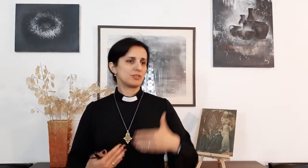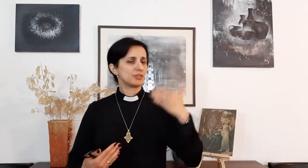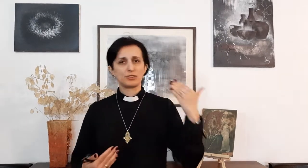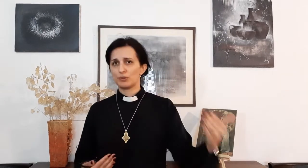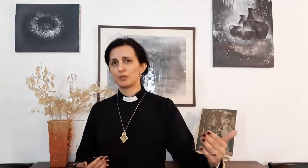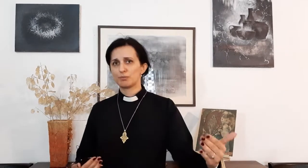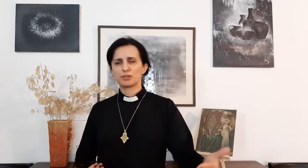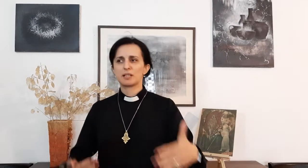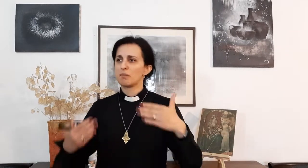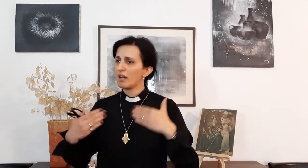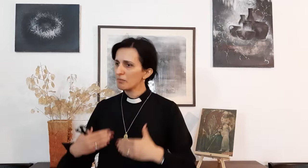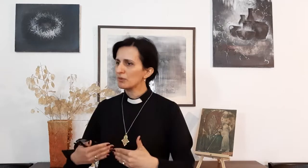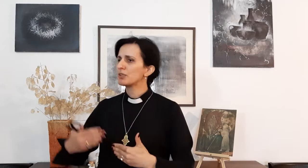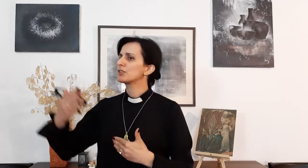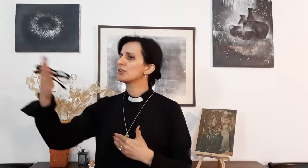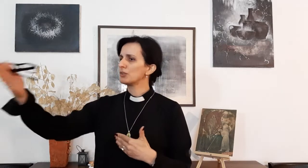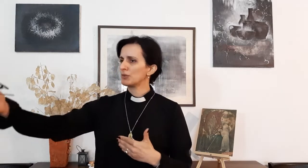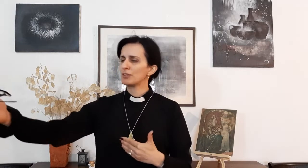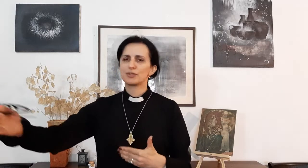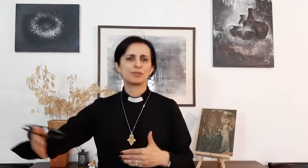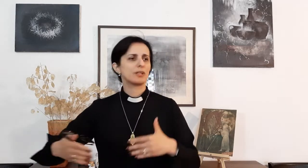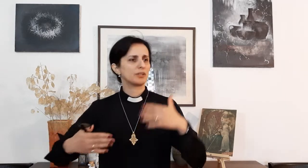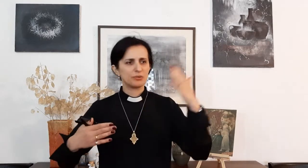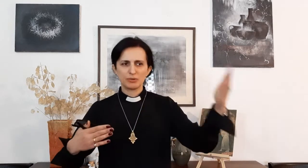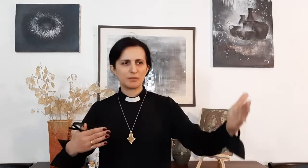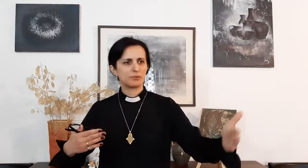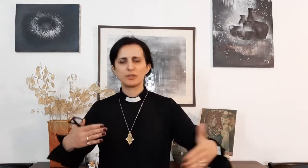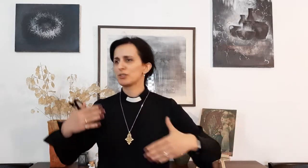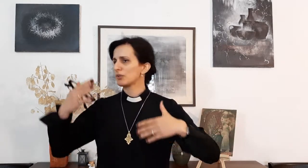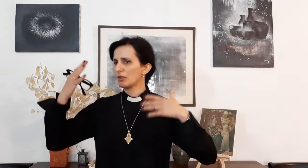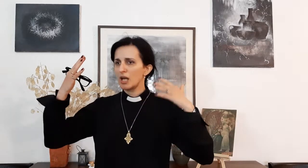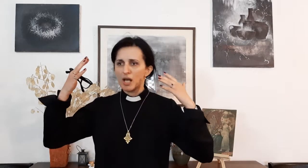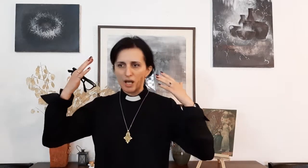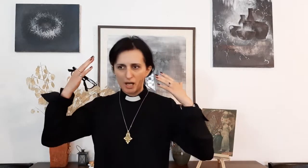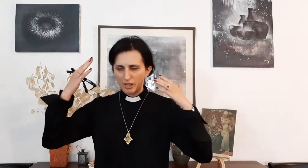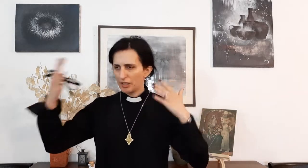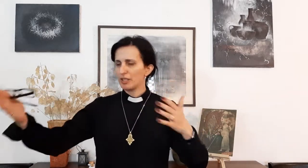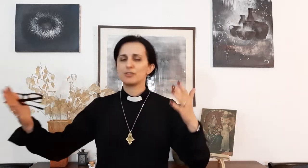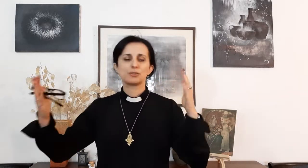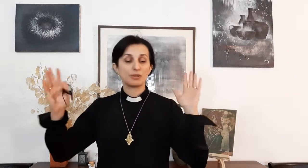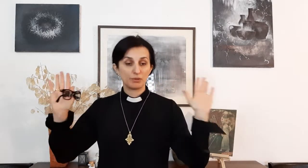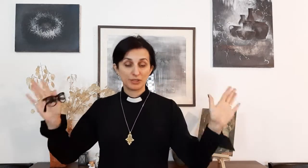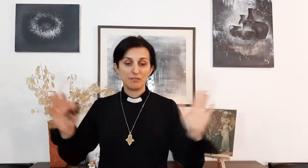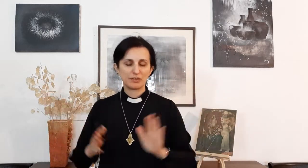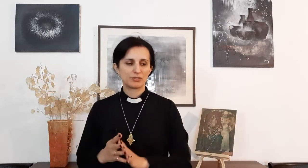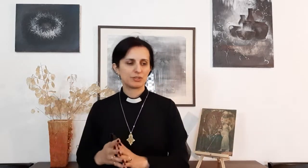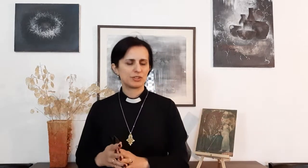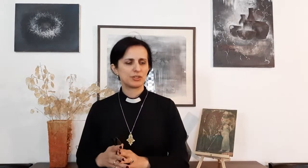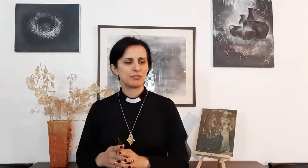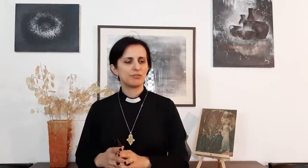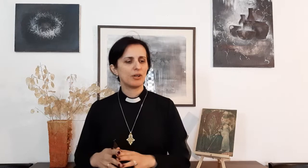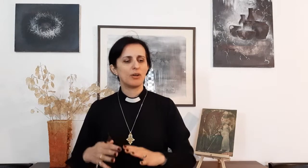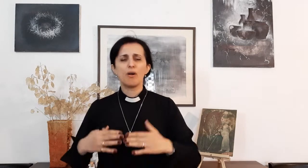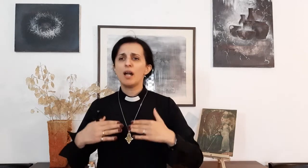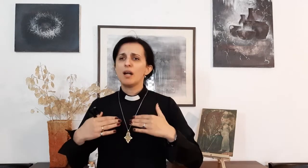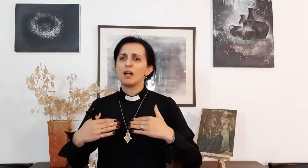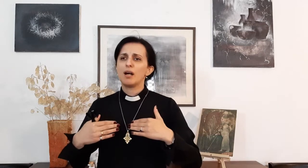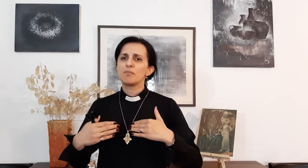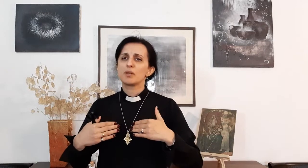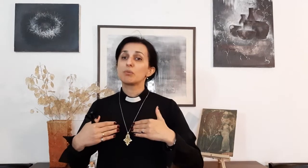am Christian, you're Muslim, I'm Christian, you're Jew, or you are Buddhist or Hindu or whatever tradition you